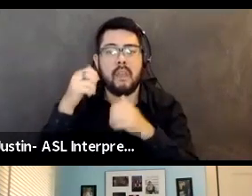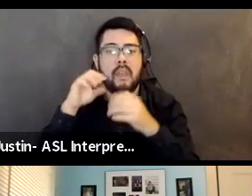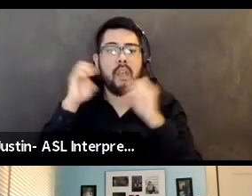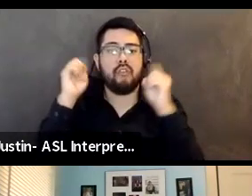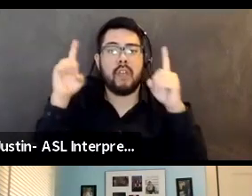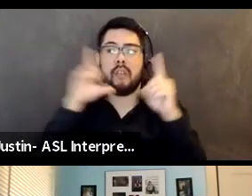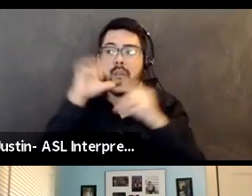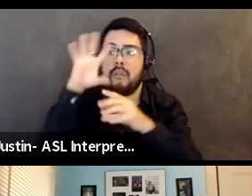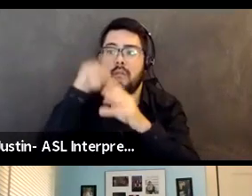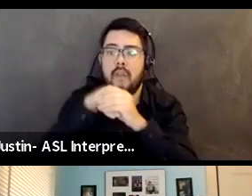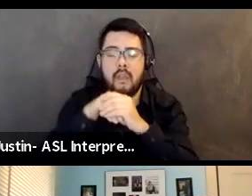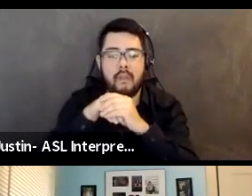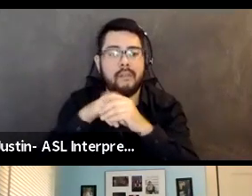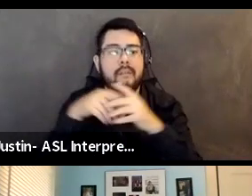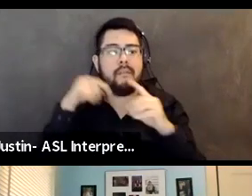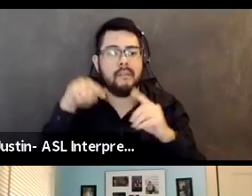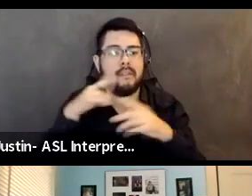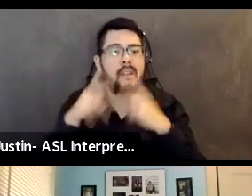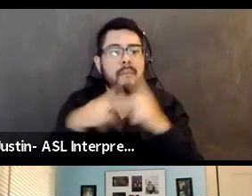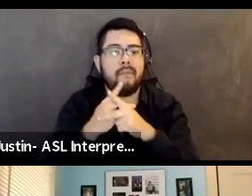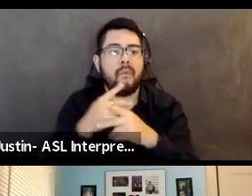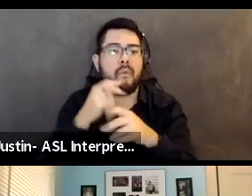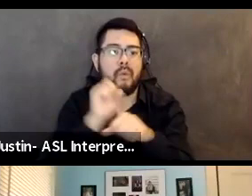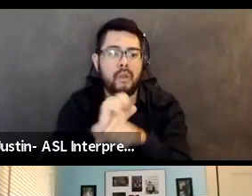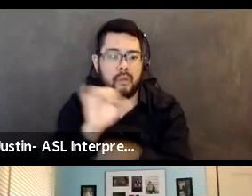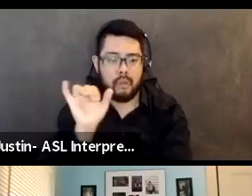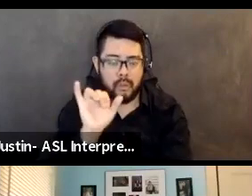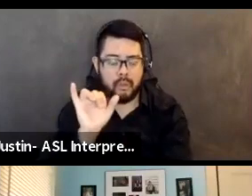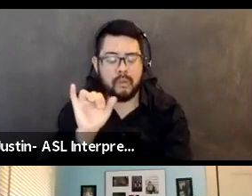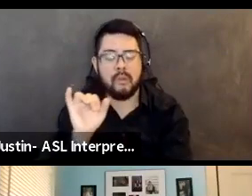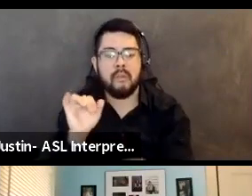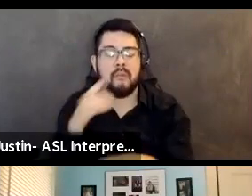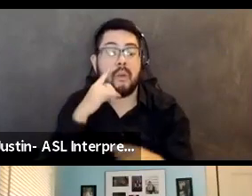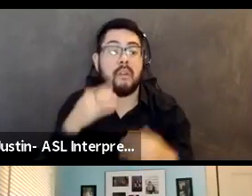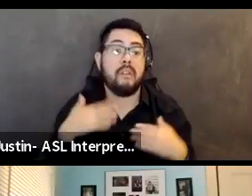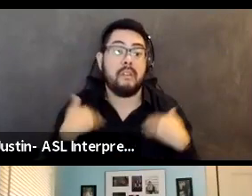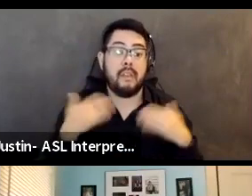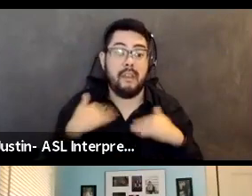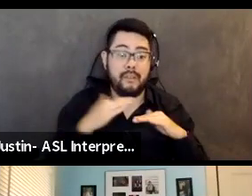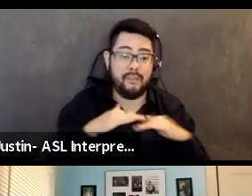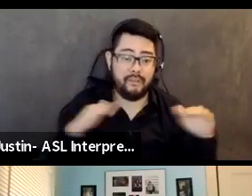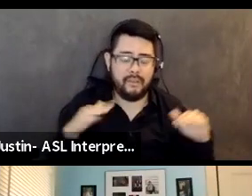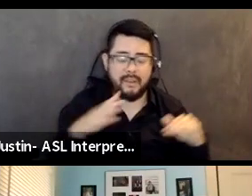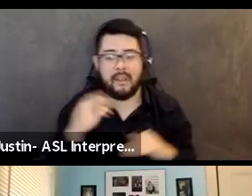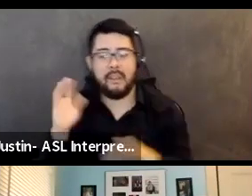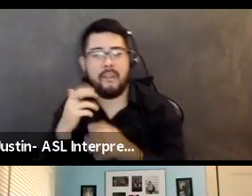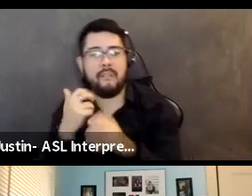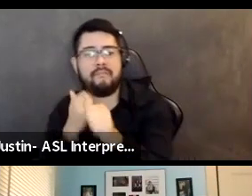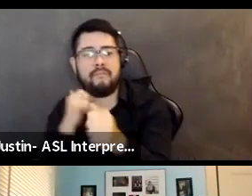doing things around this topic of young children and remote